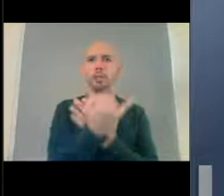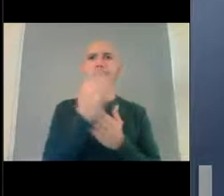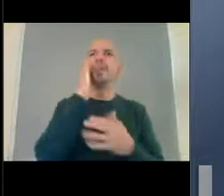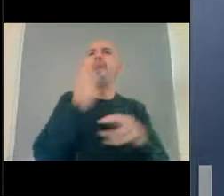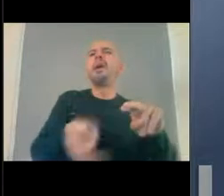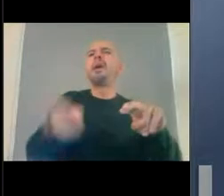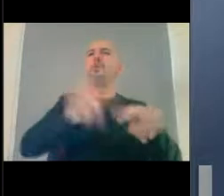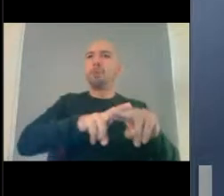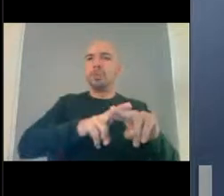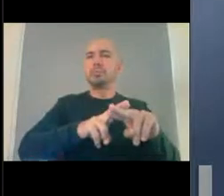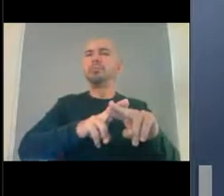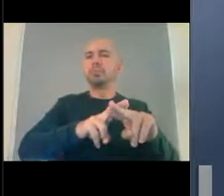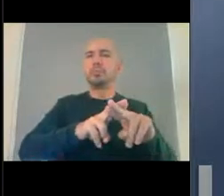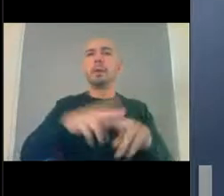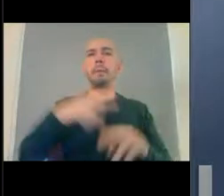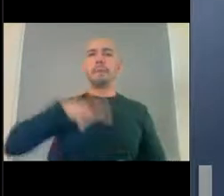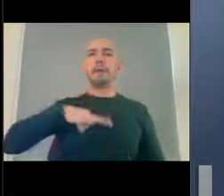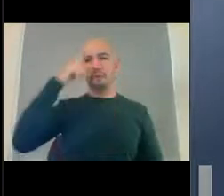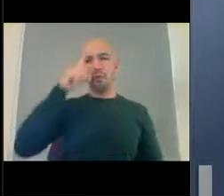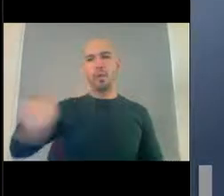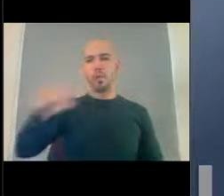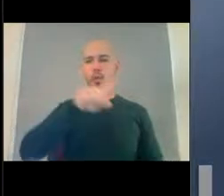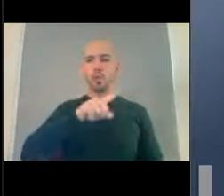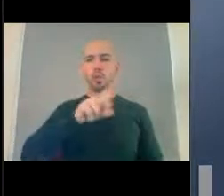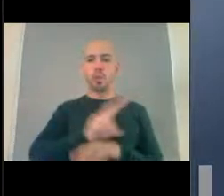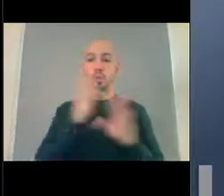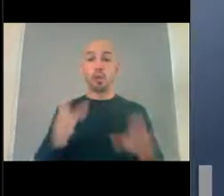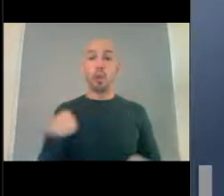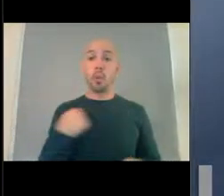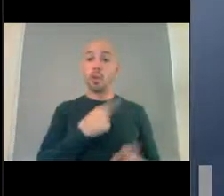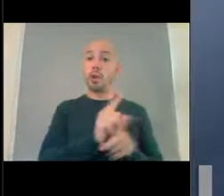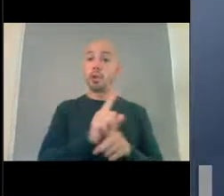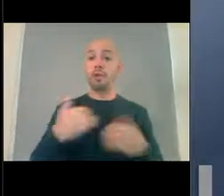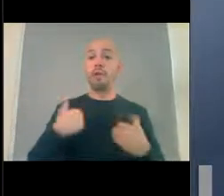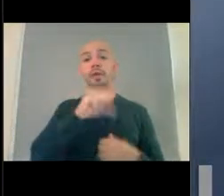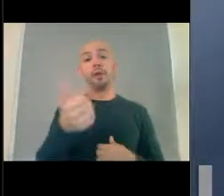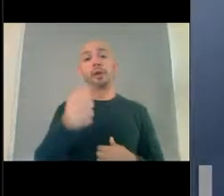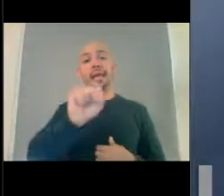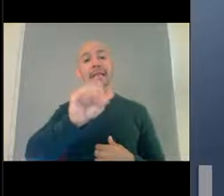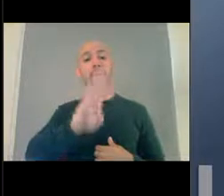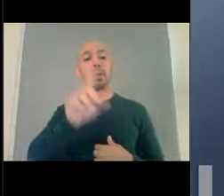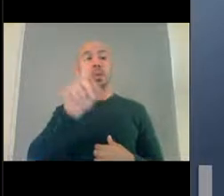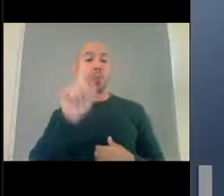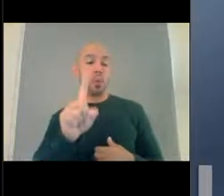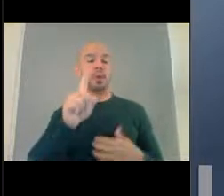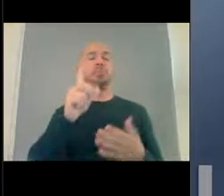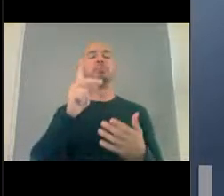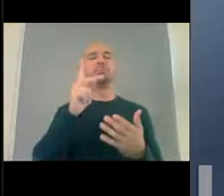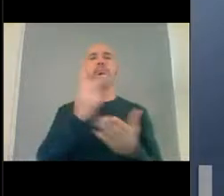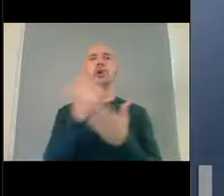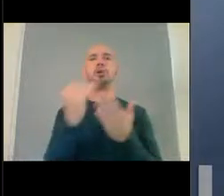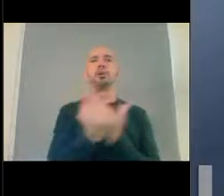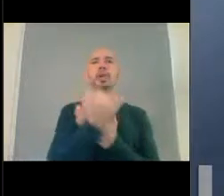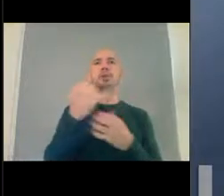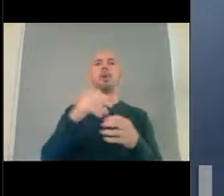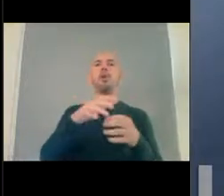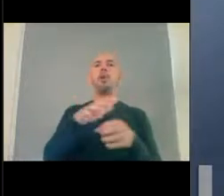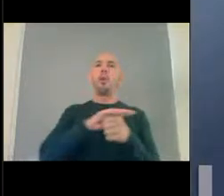users we also have another sb1 program on our agenda the sb1 local streets and roads